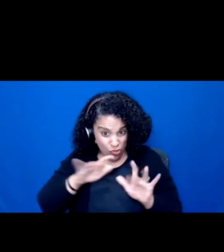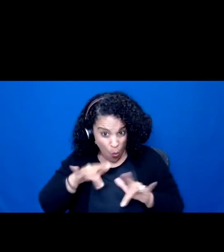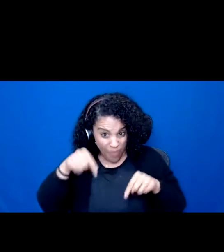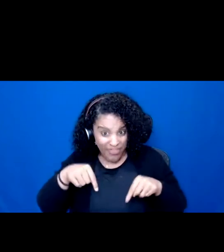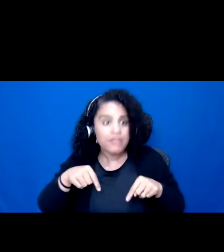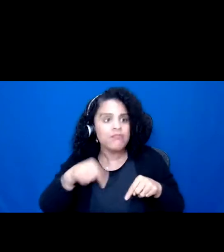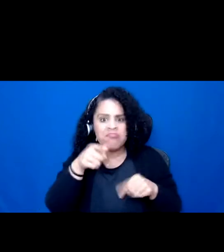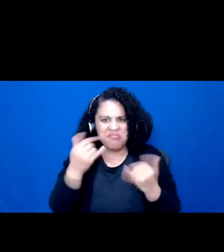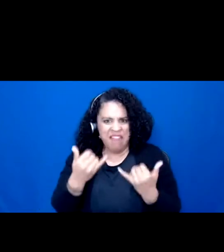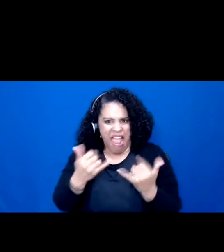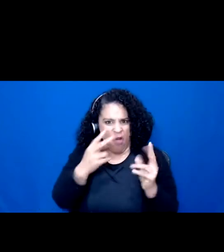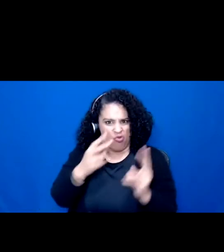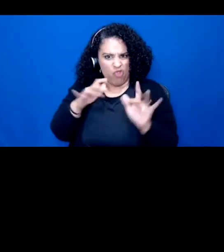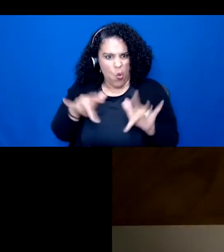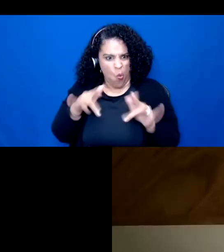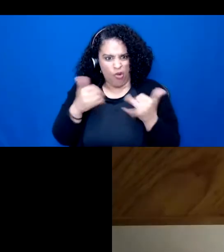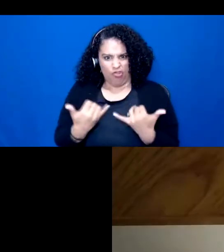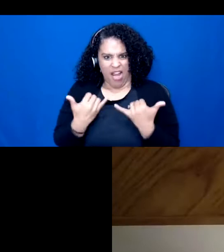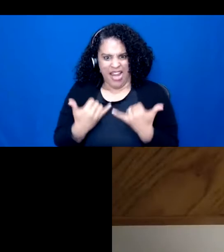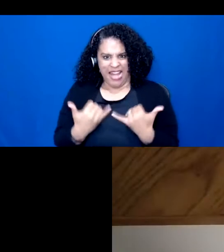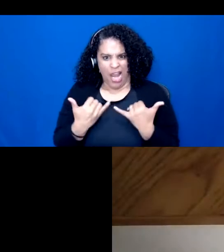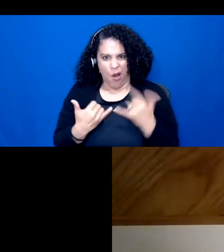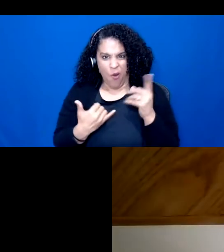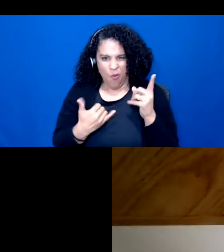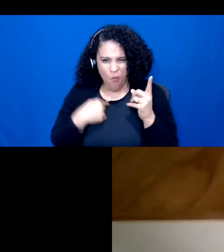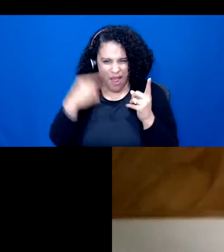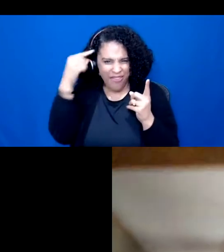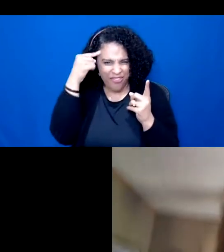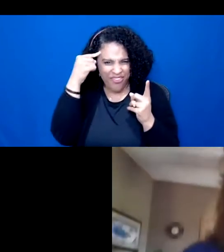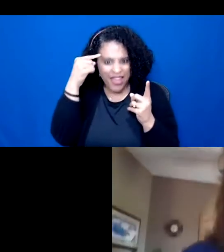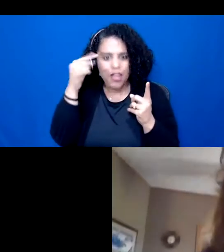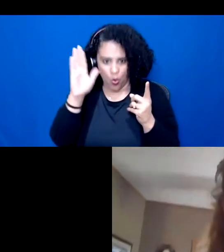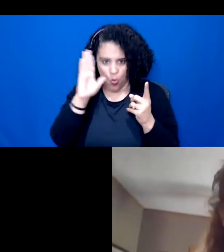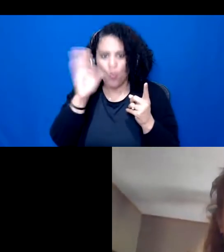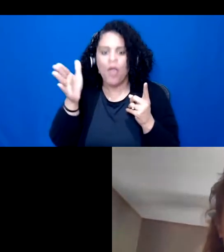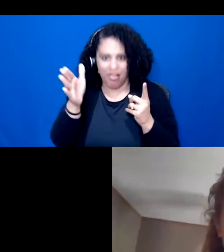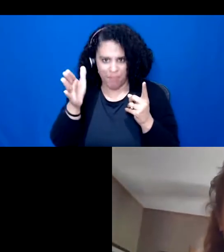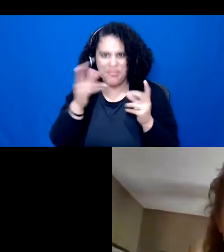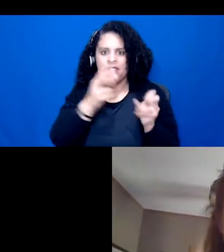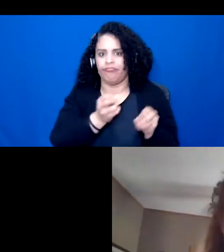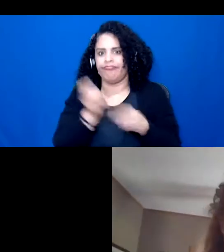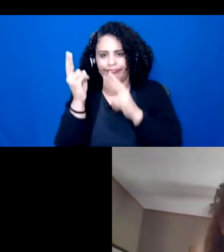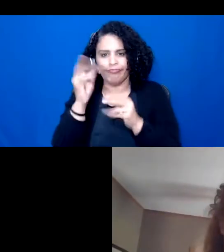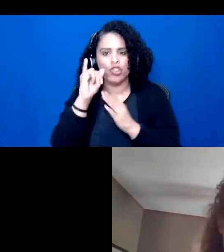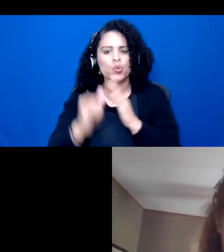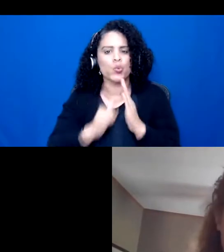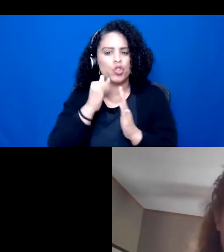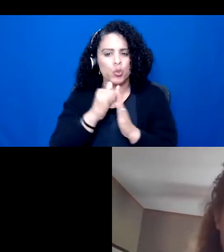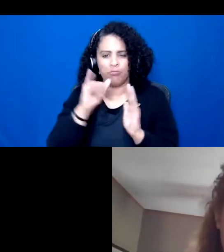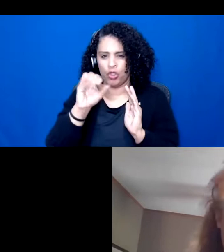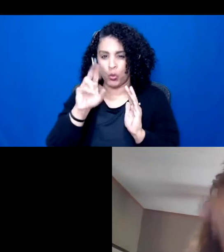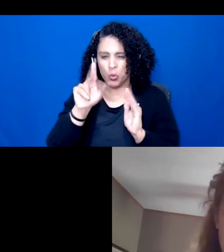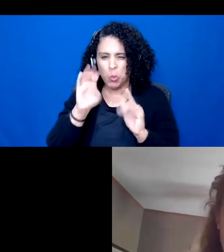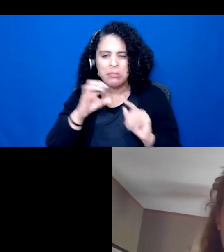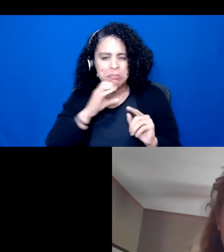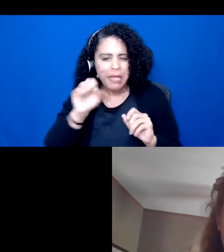being recorded right now, and I believe it is going to be put on YouTube. Cecily can talk about